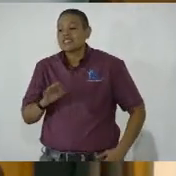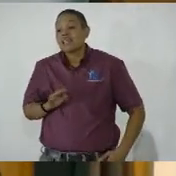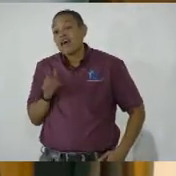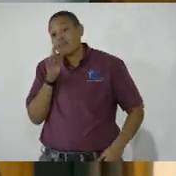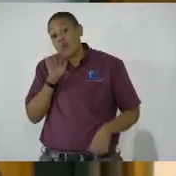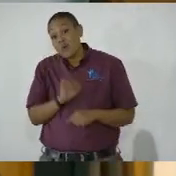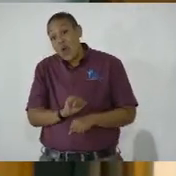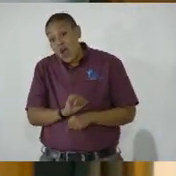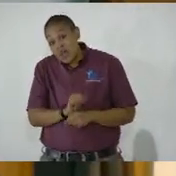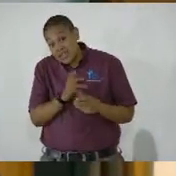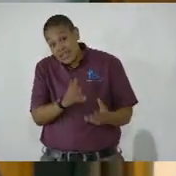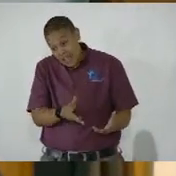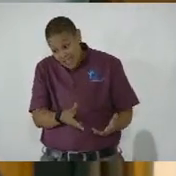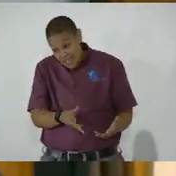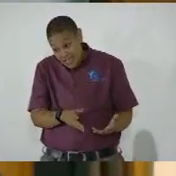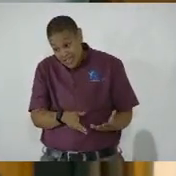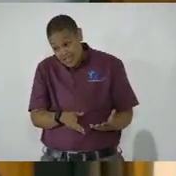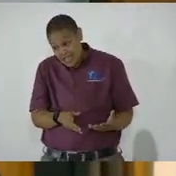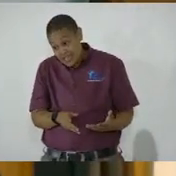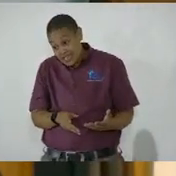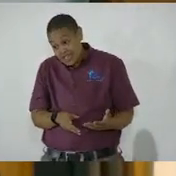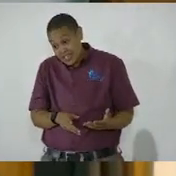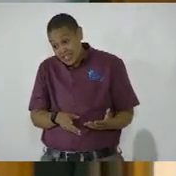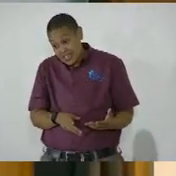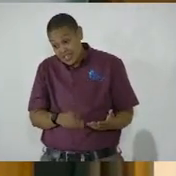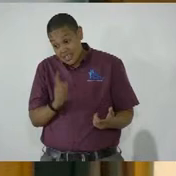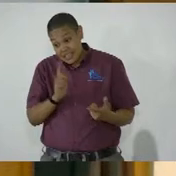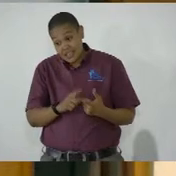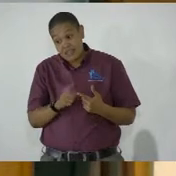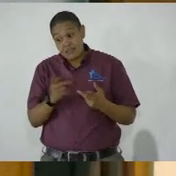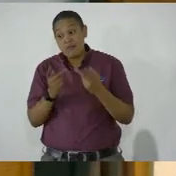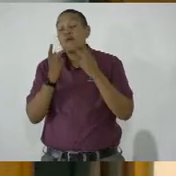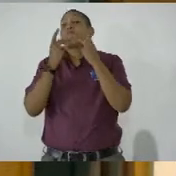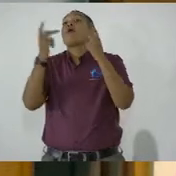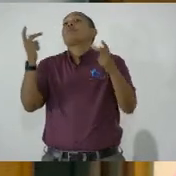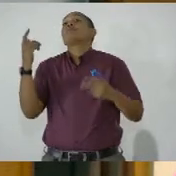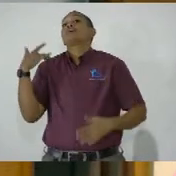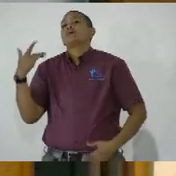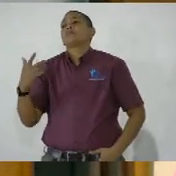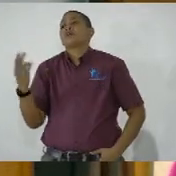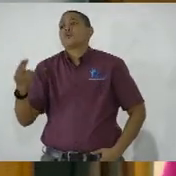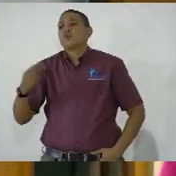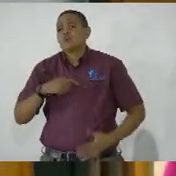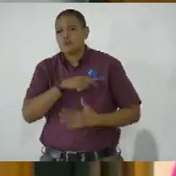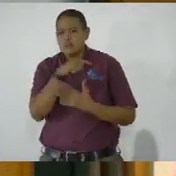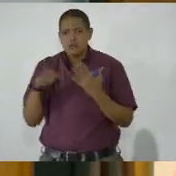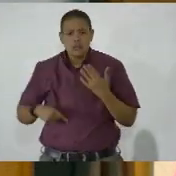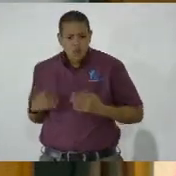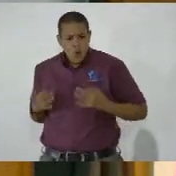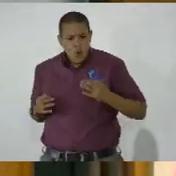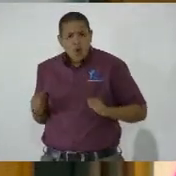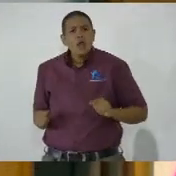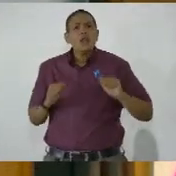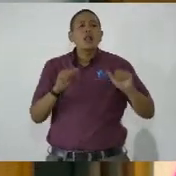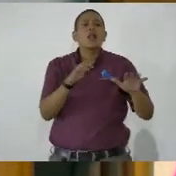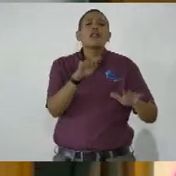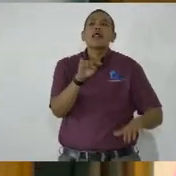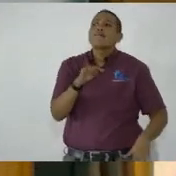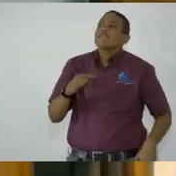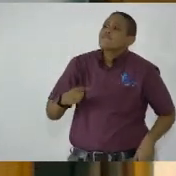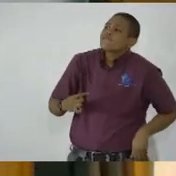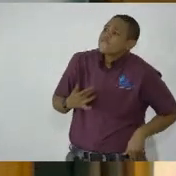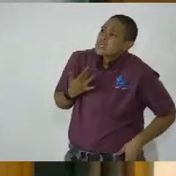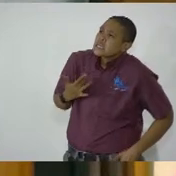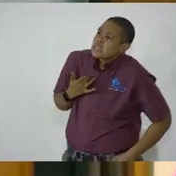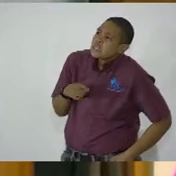there and the public that uses these courts, that they feel that